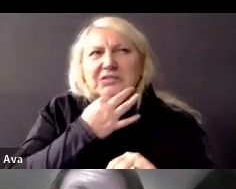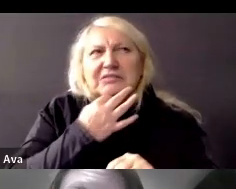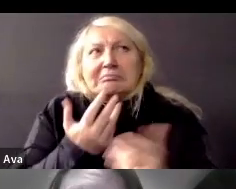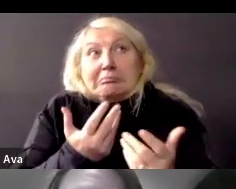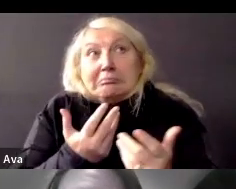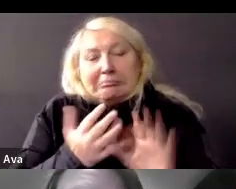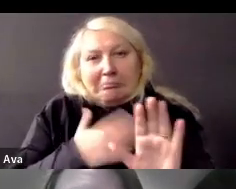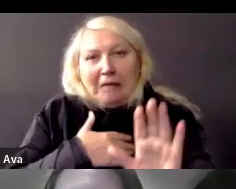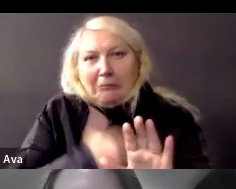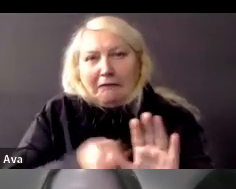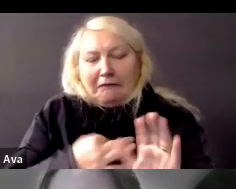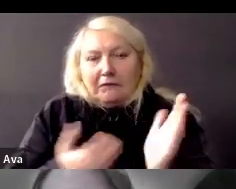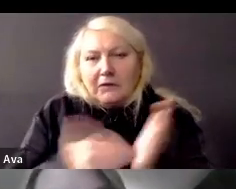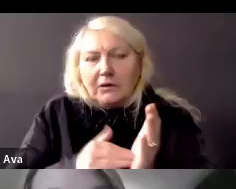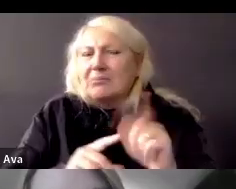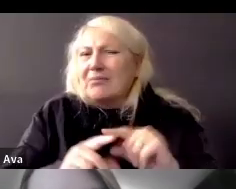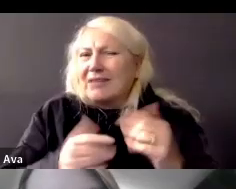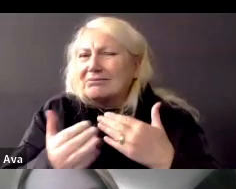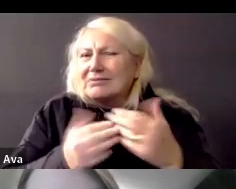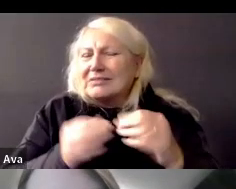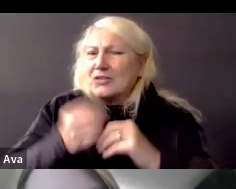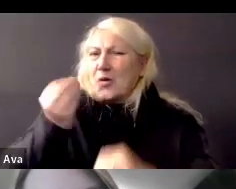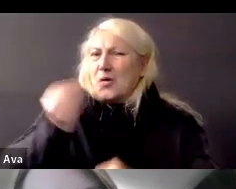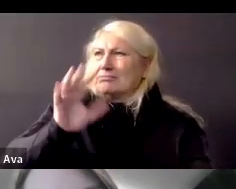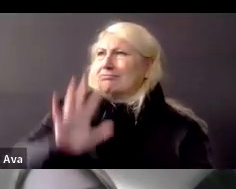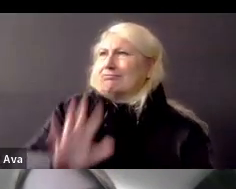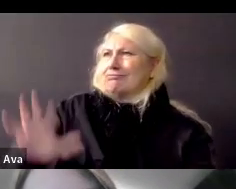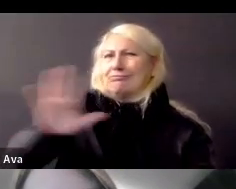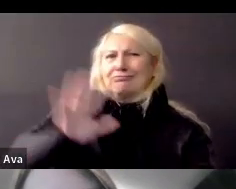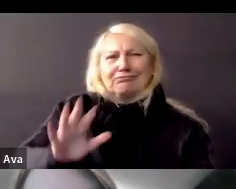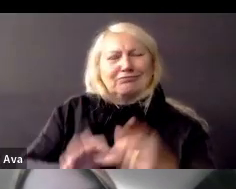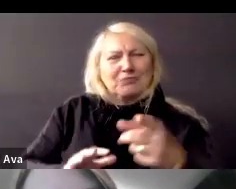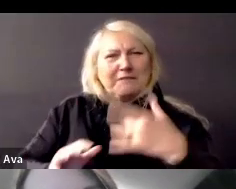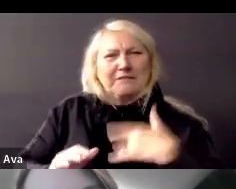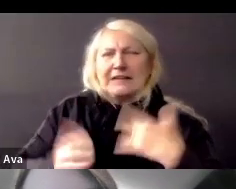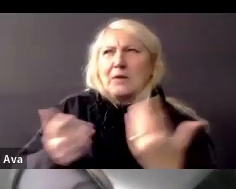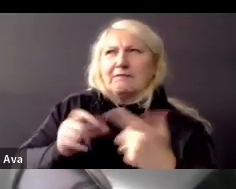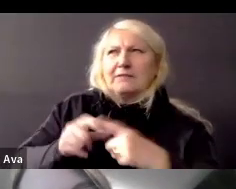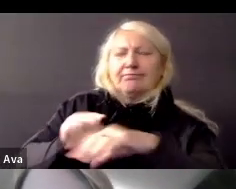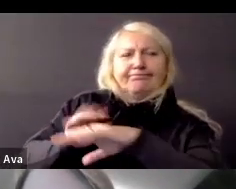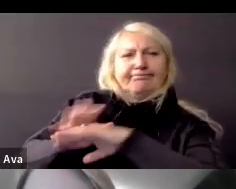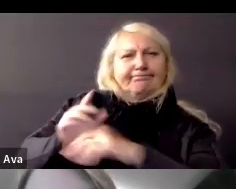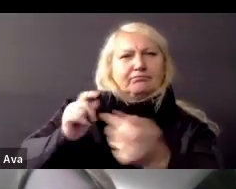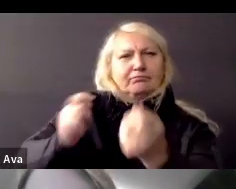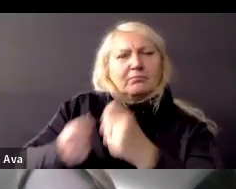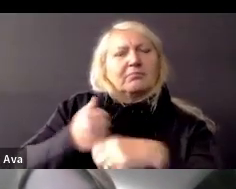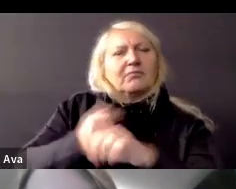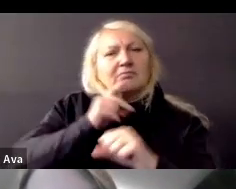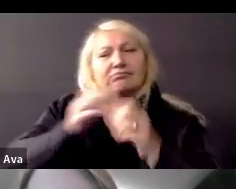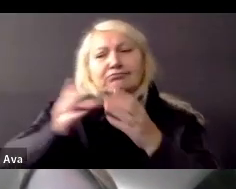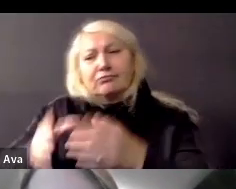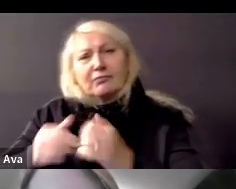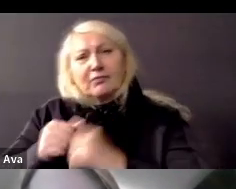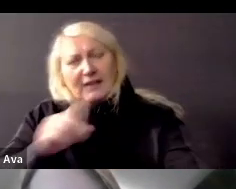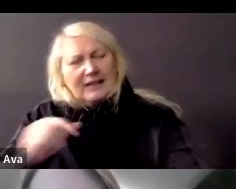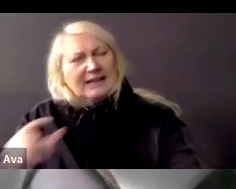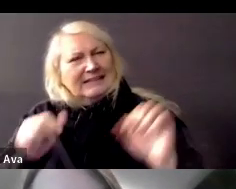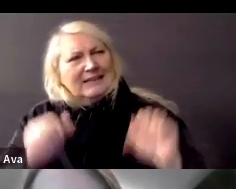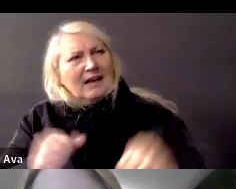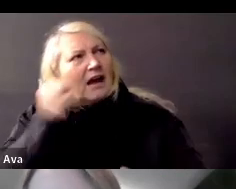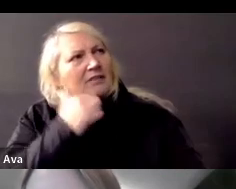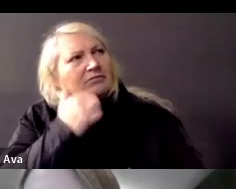you think are needed in Ontario to ensure that people with disabilities can fully exercise their human rights in daily